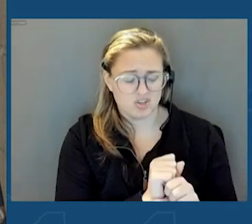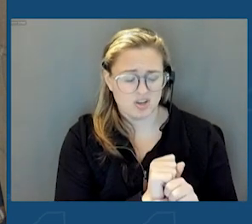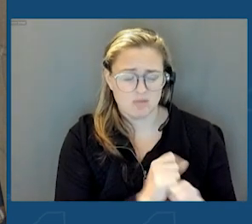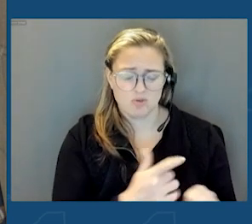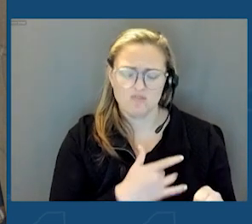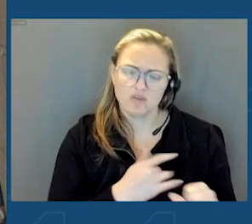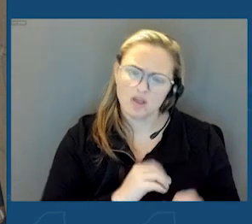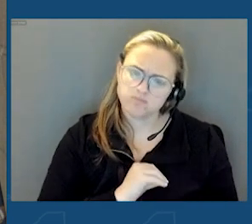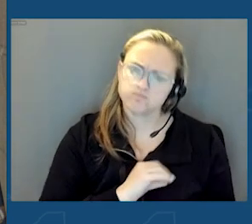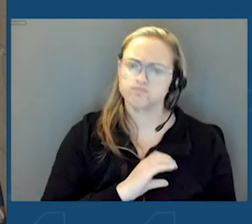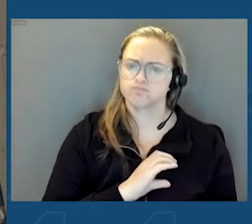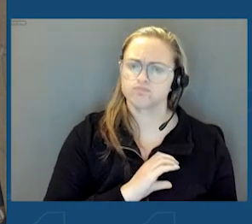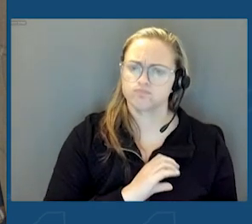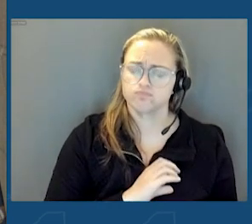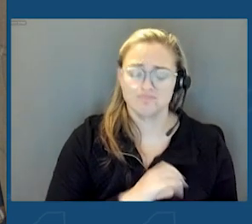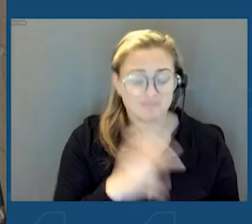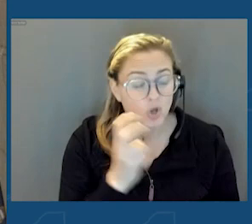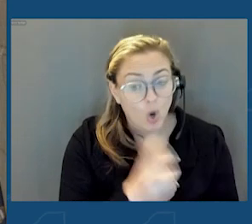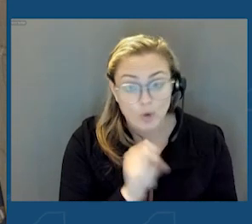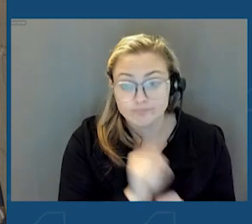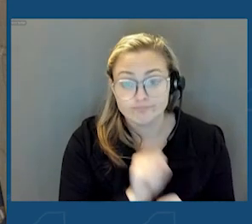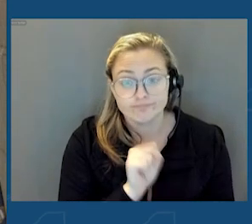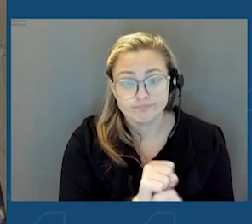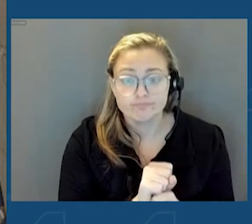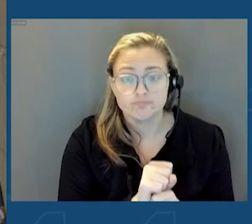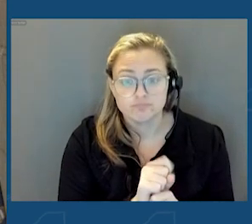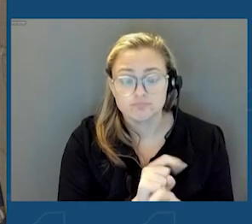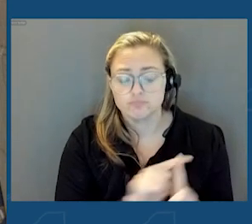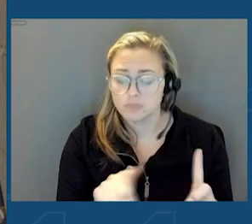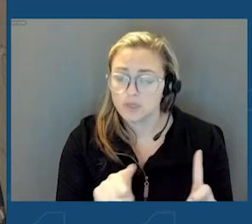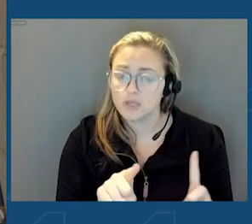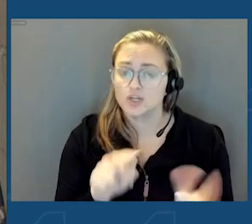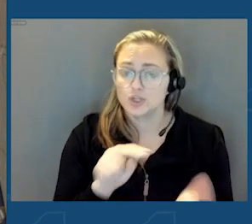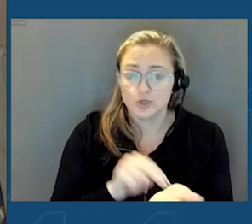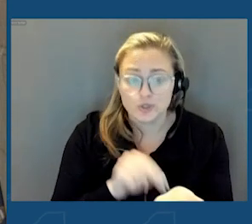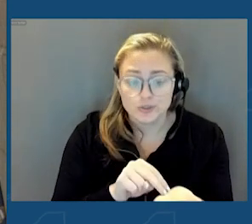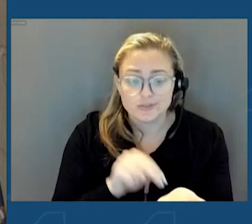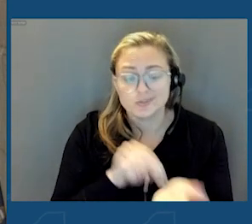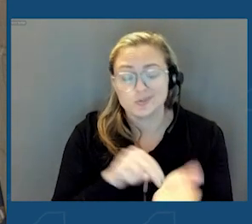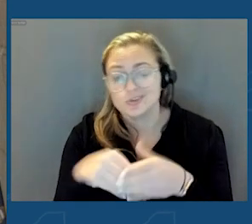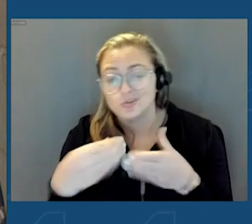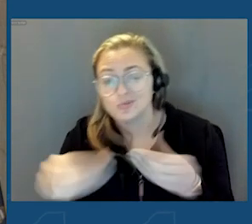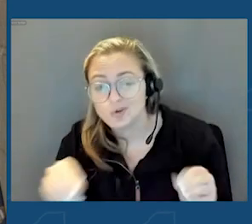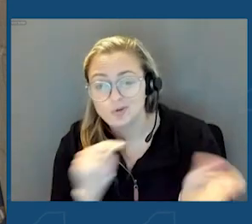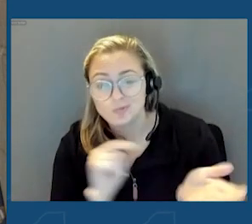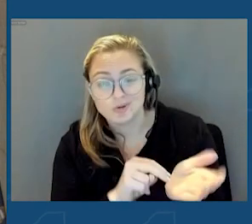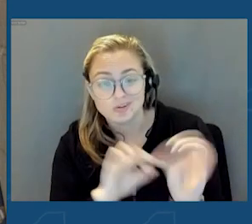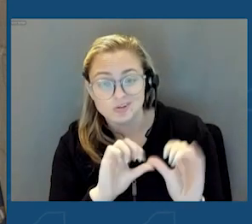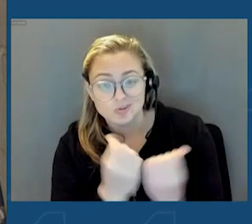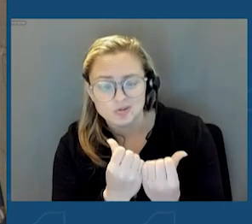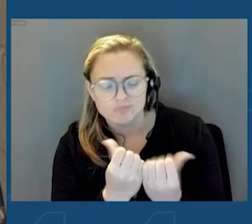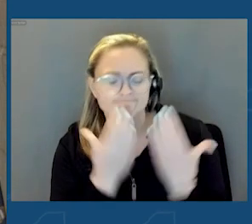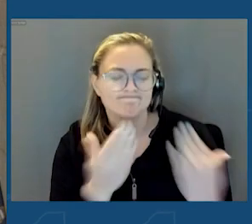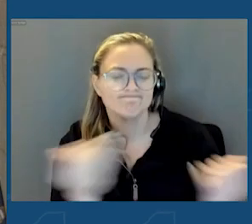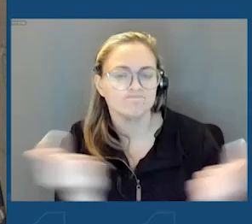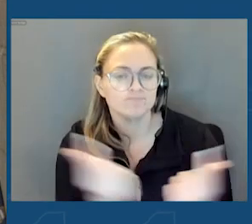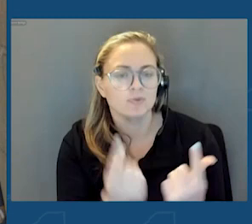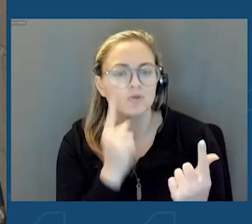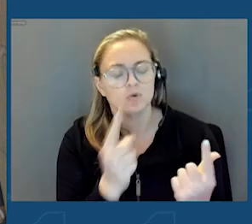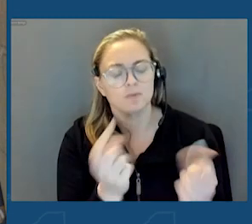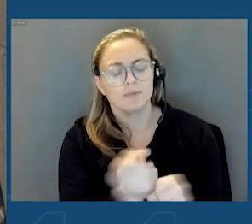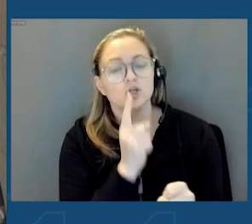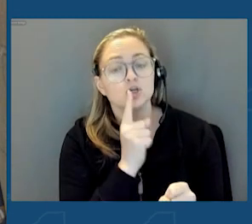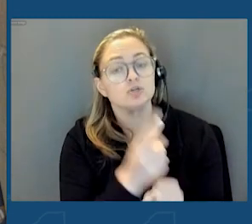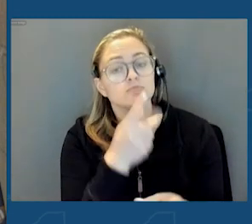day in and day out. And again, to the nurses in the room, the Nurses Association, I want to thank them, and we're going to do everything in our power to make sure that we keep